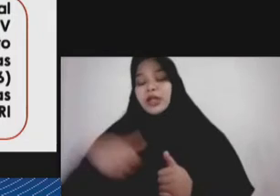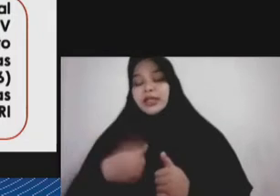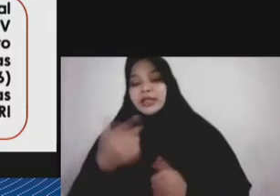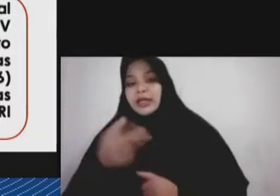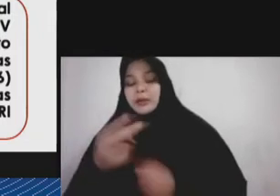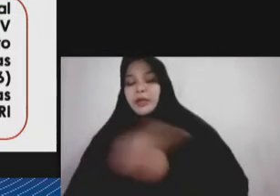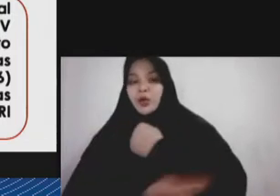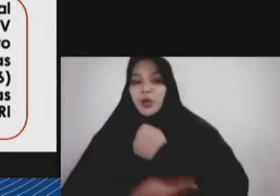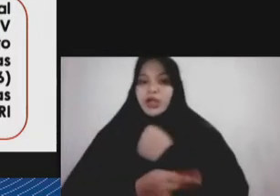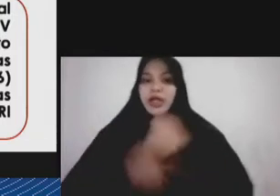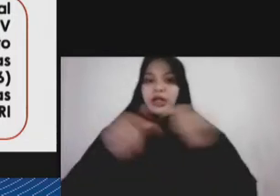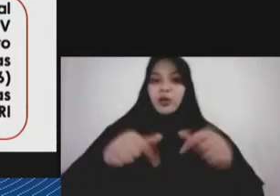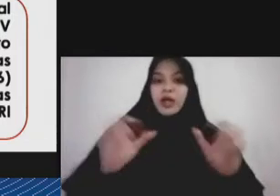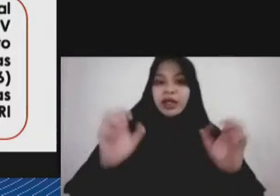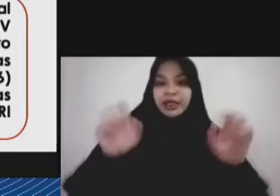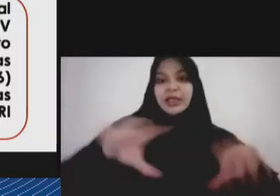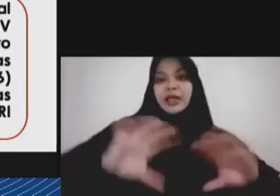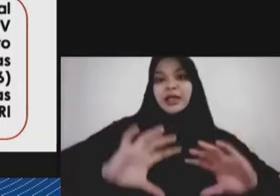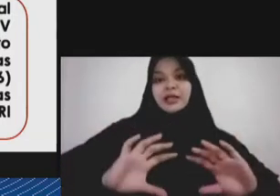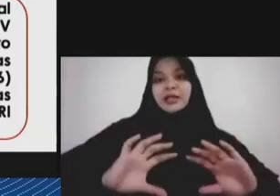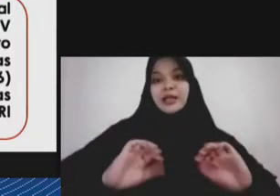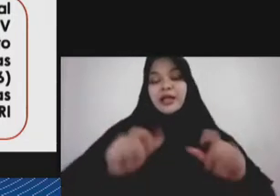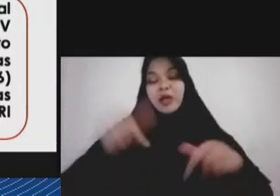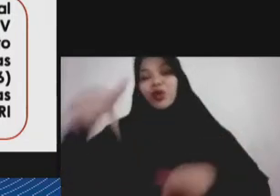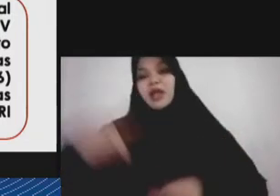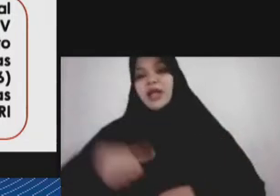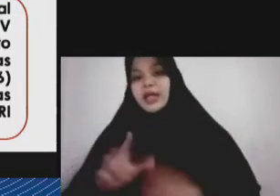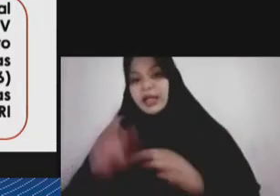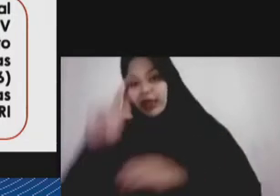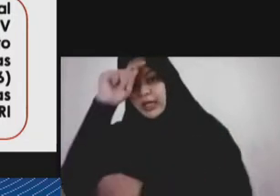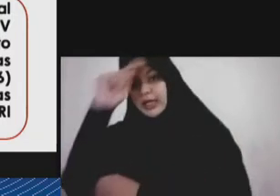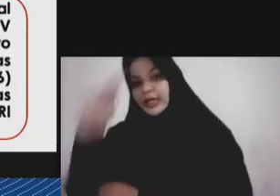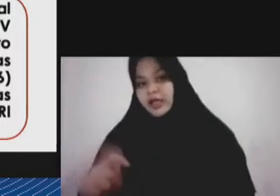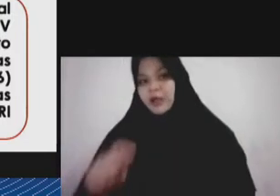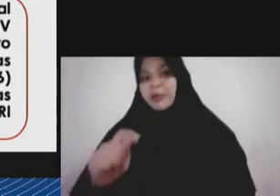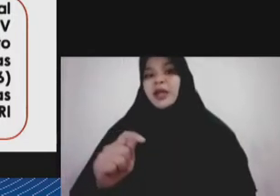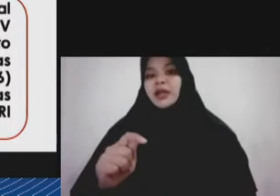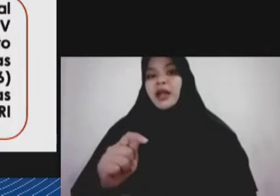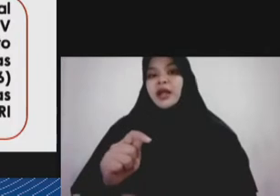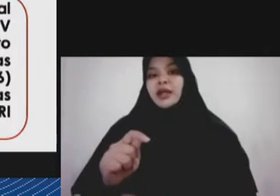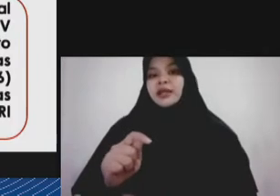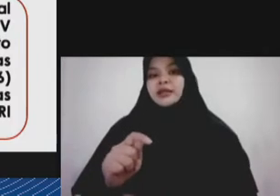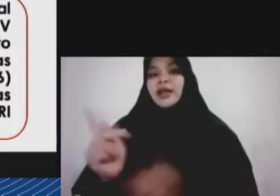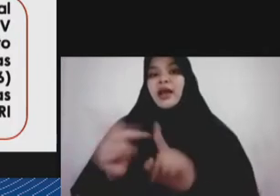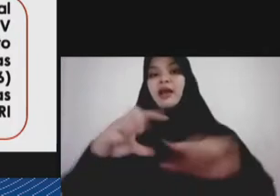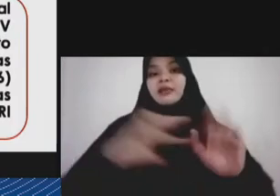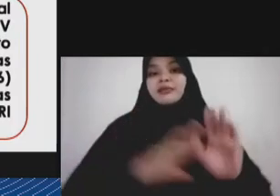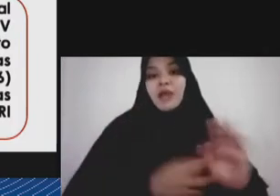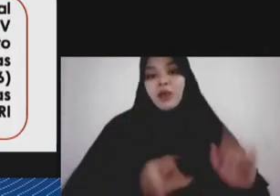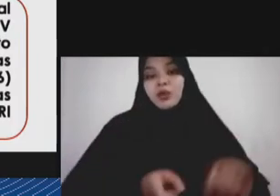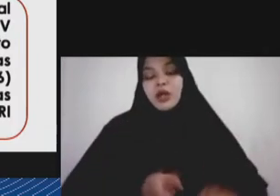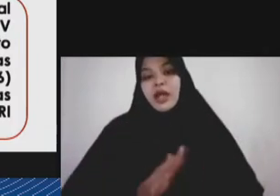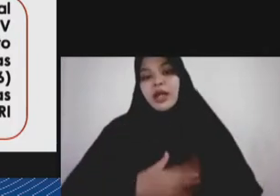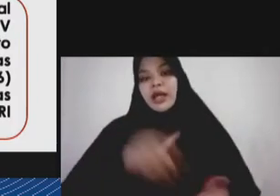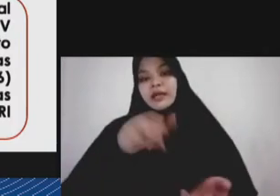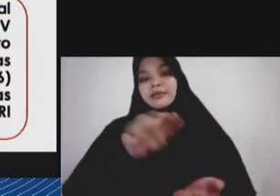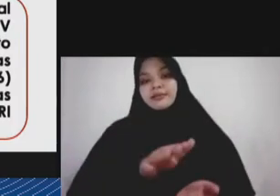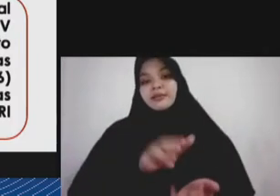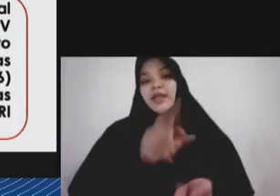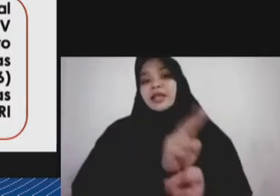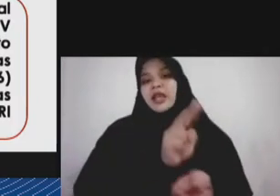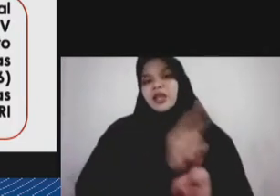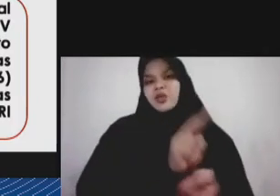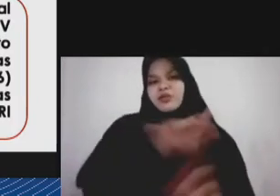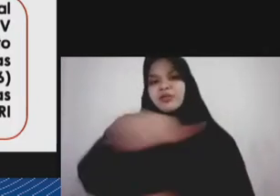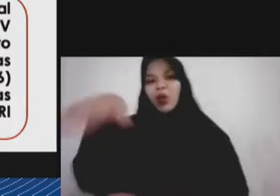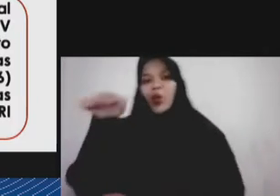also occurred in the countries that care and respect the human basic right. Sexual violence in Indonesia, especially